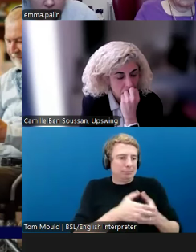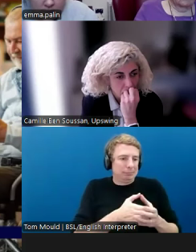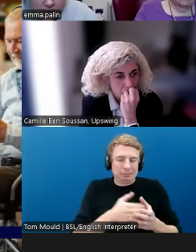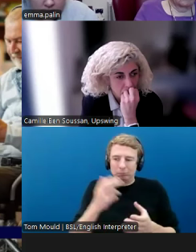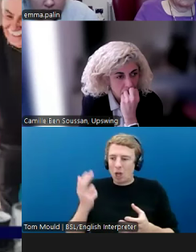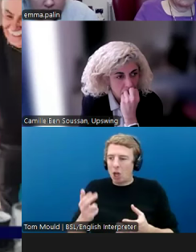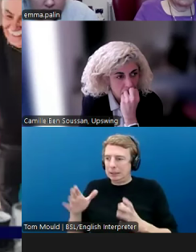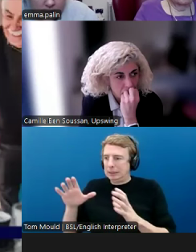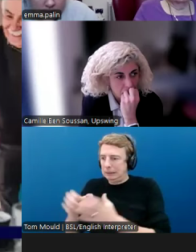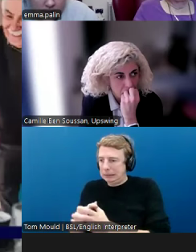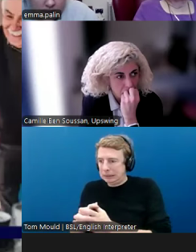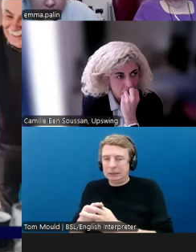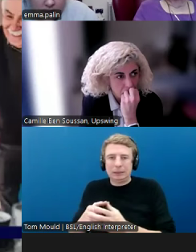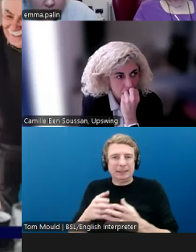together.